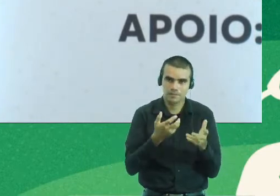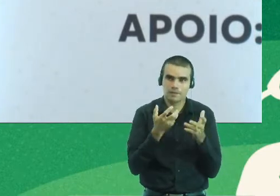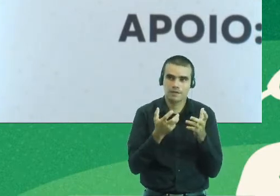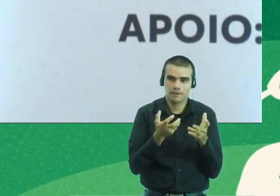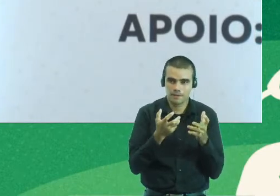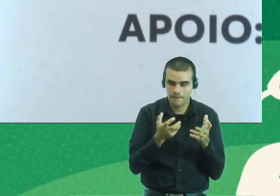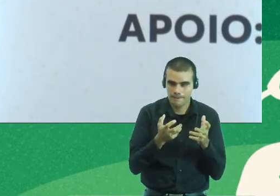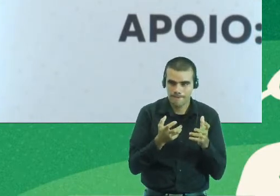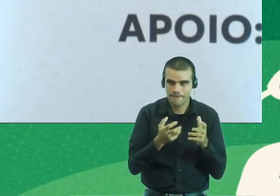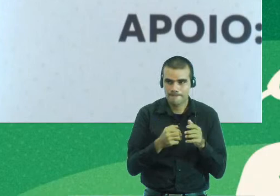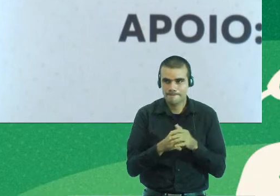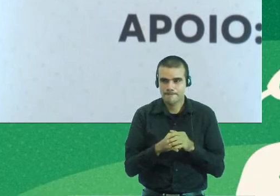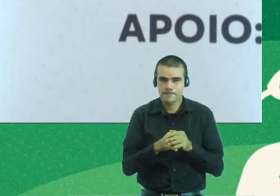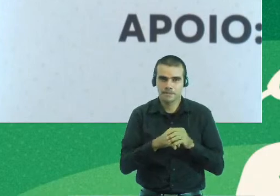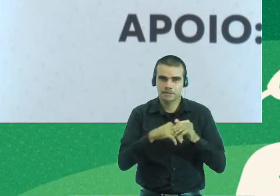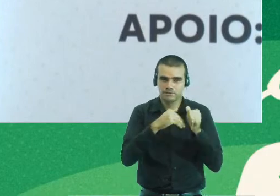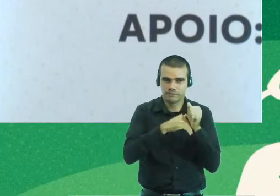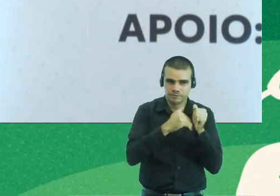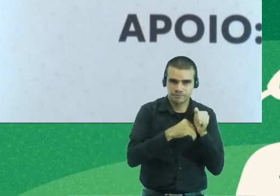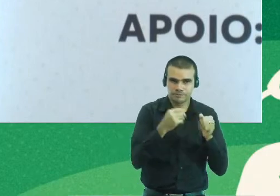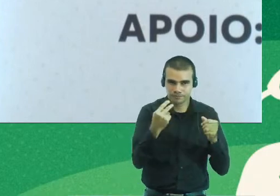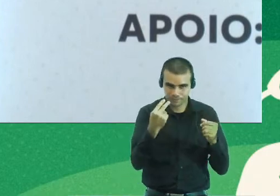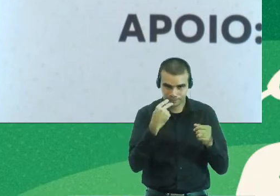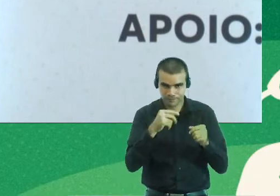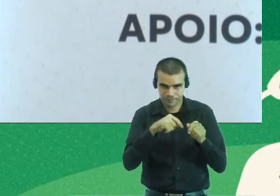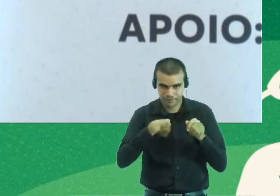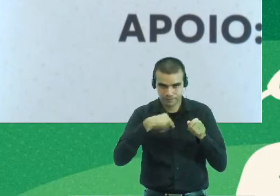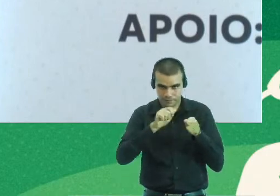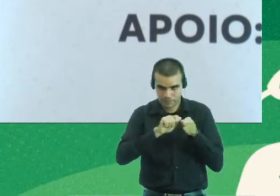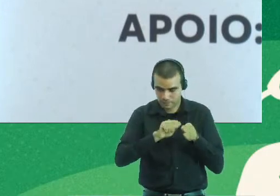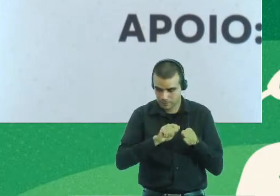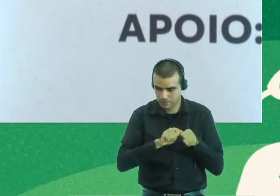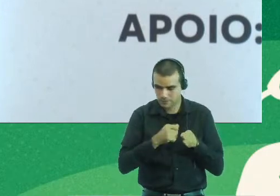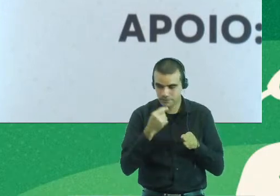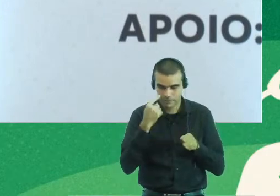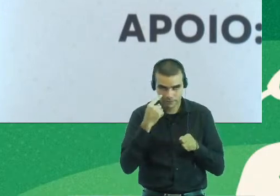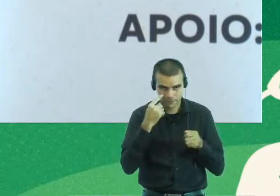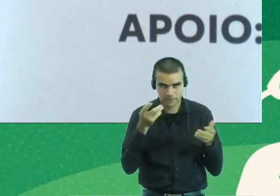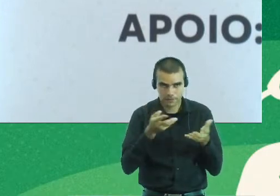you just saw me write. I'm going to import the Beautiful Soup stuff that I need.